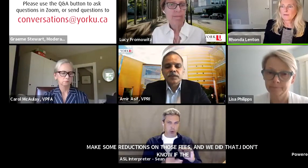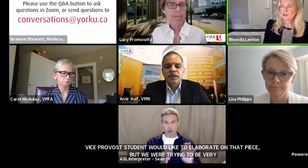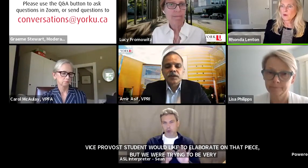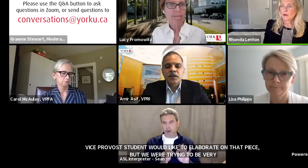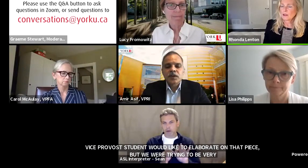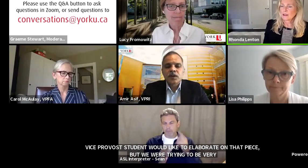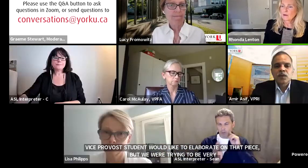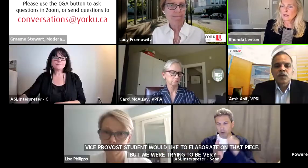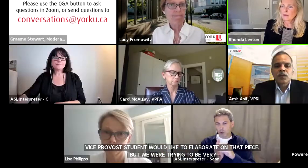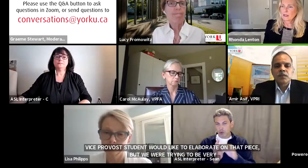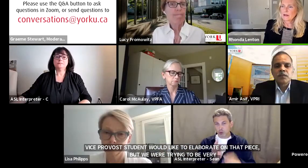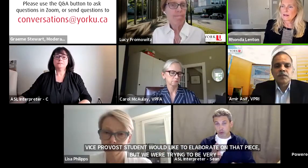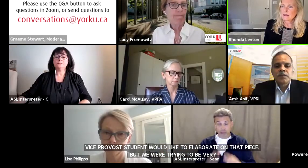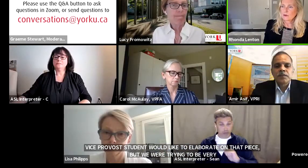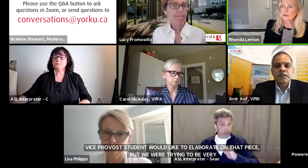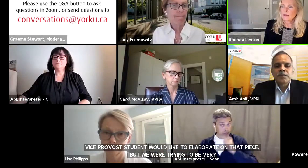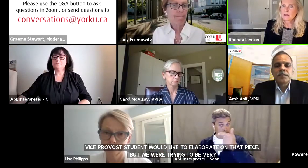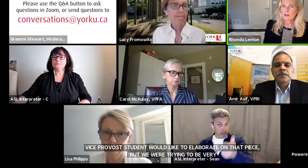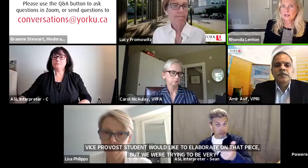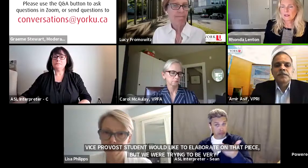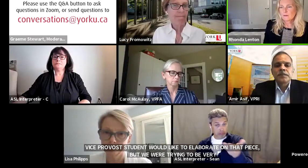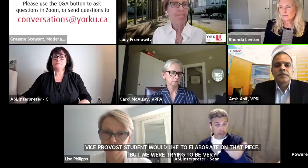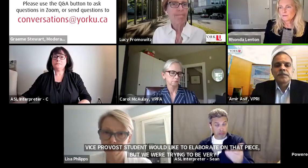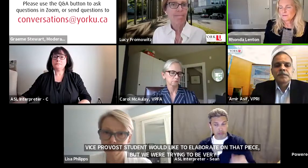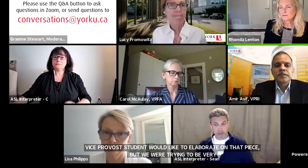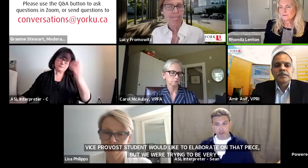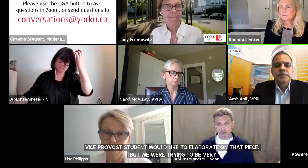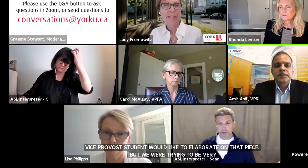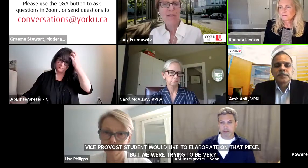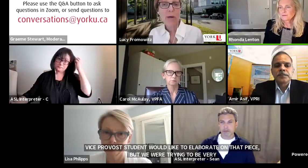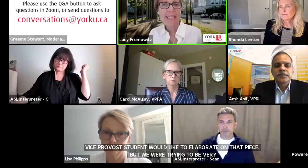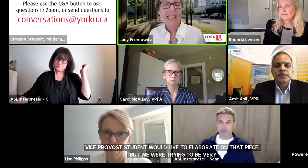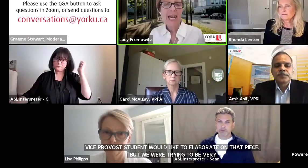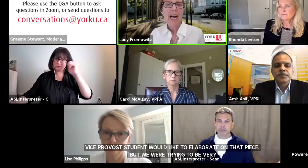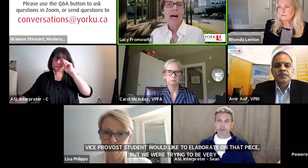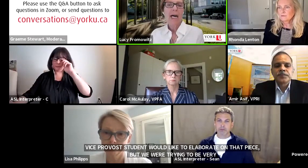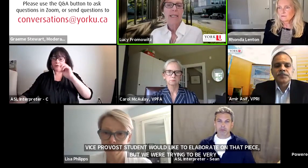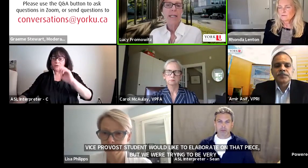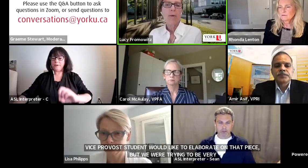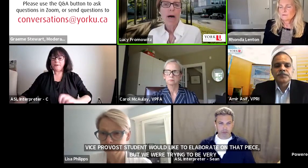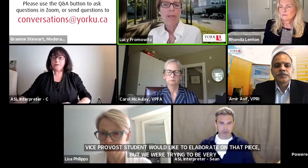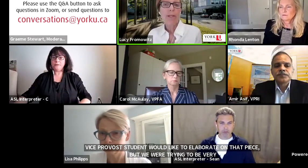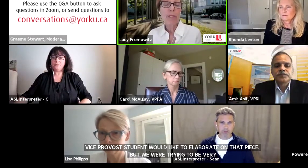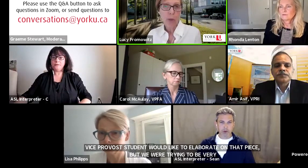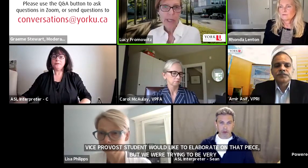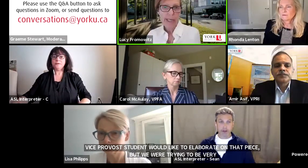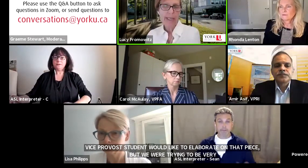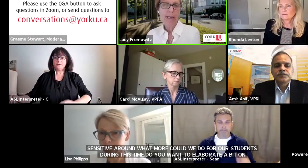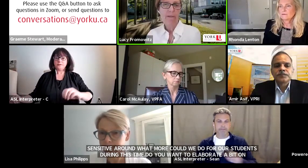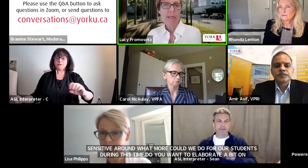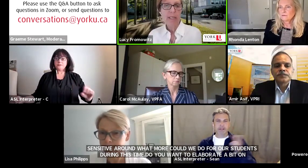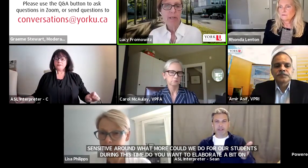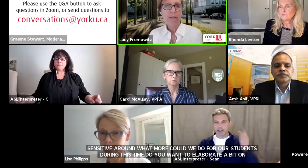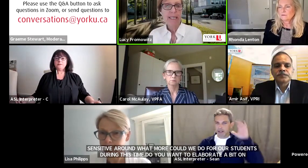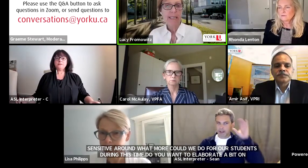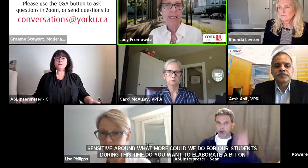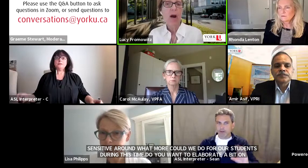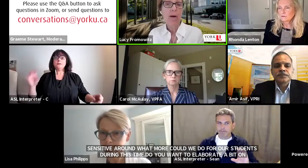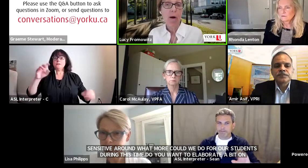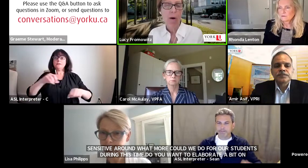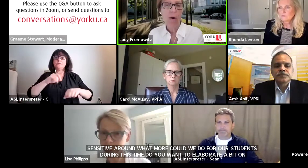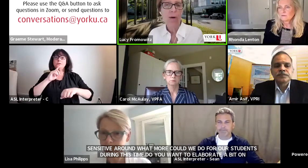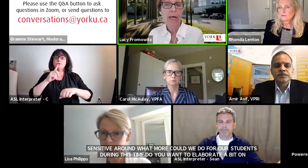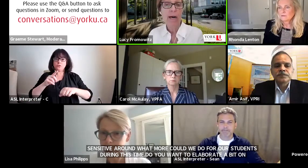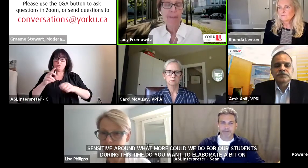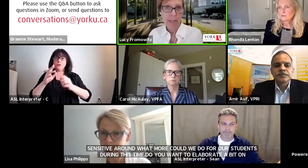this time. Do you want to elaborate a bit on the ancillary fees, Lucy? Of course. So the majority of our